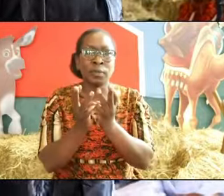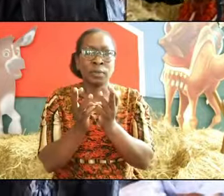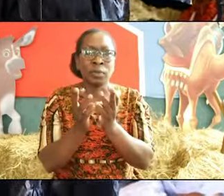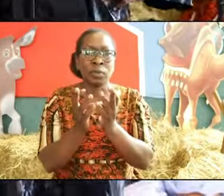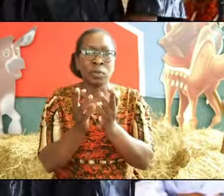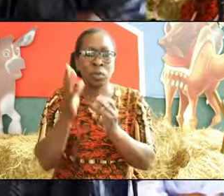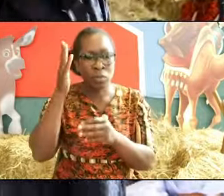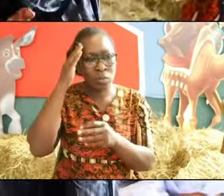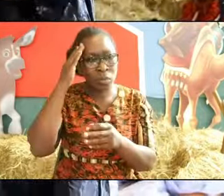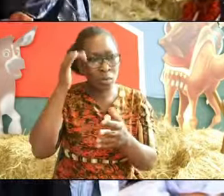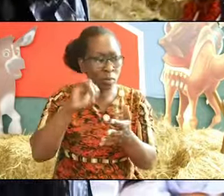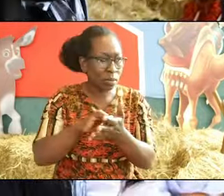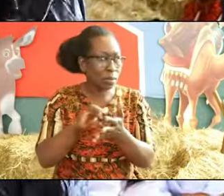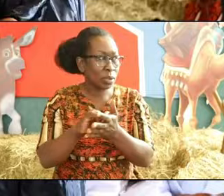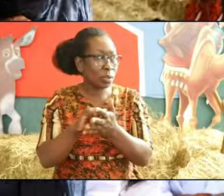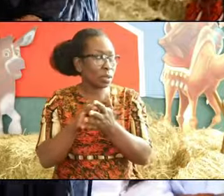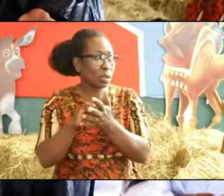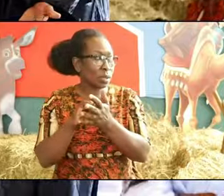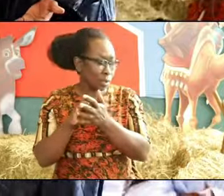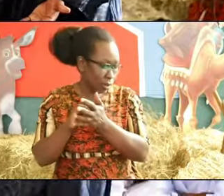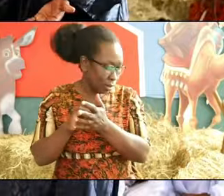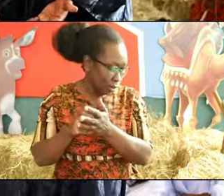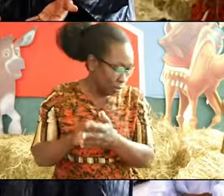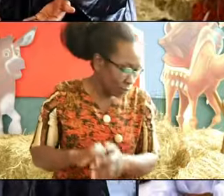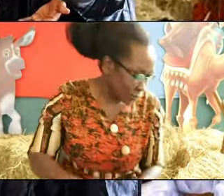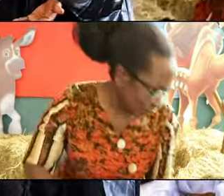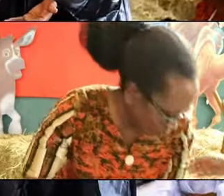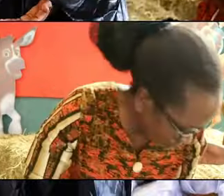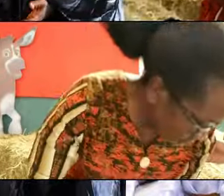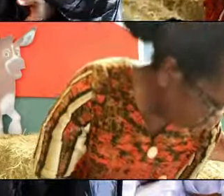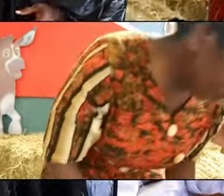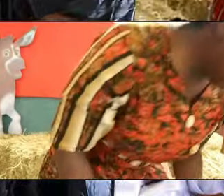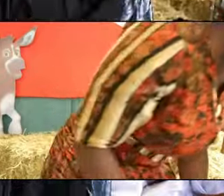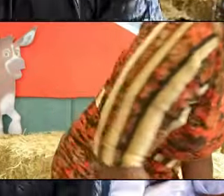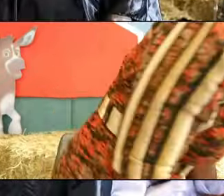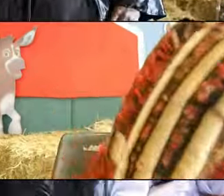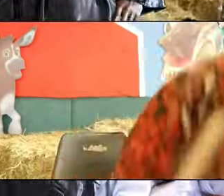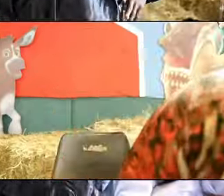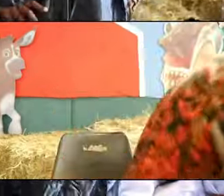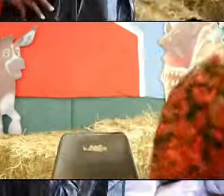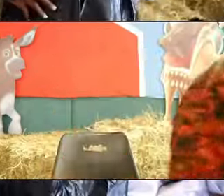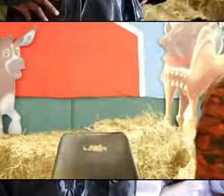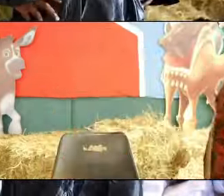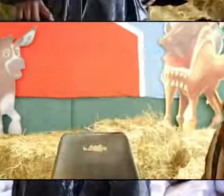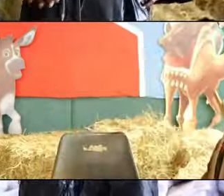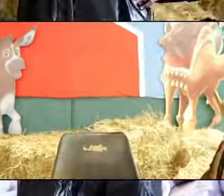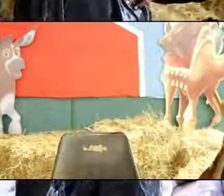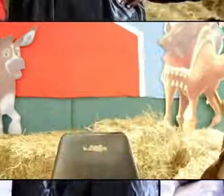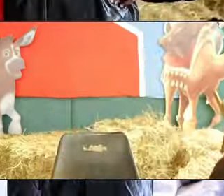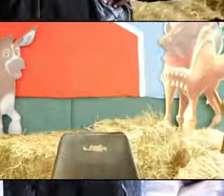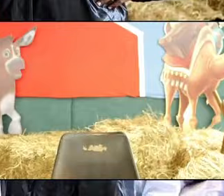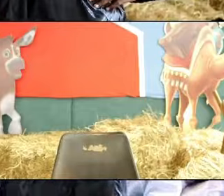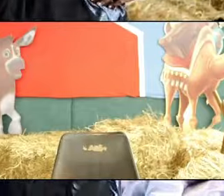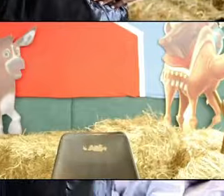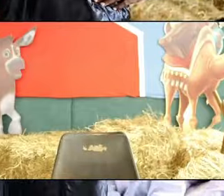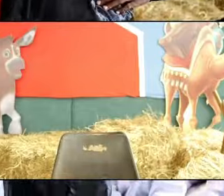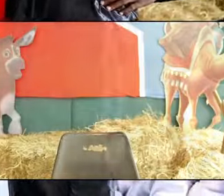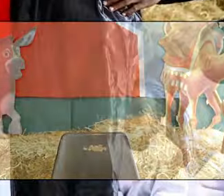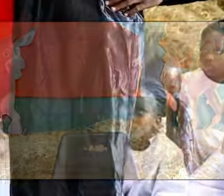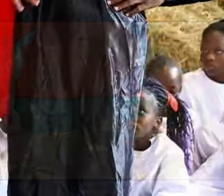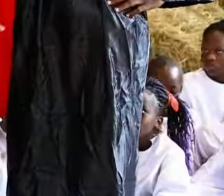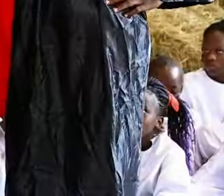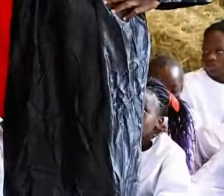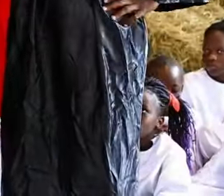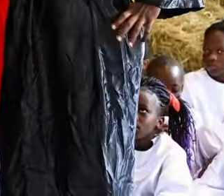that? We can't let that happen. It won't happen. But if I win, all